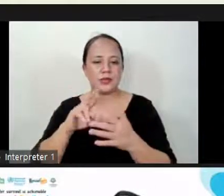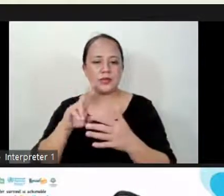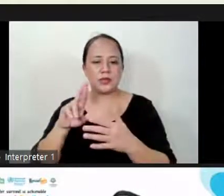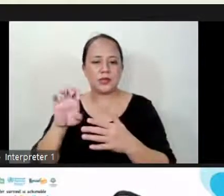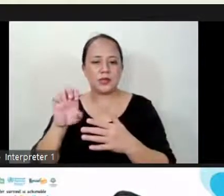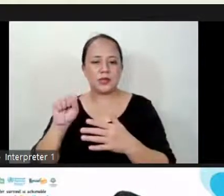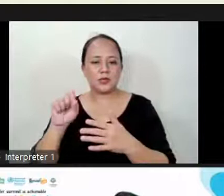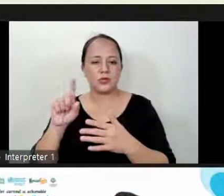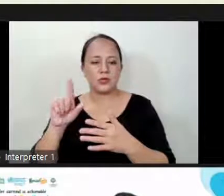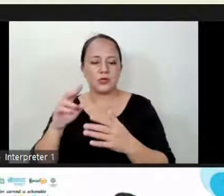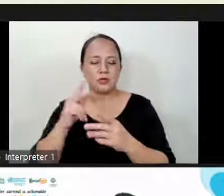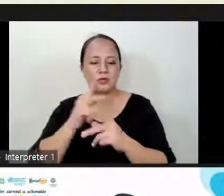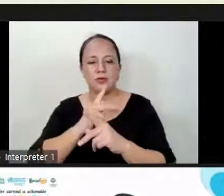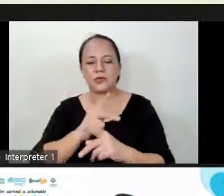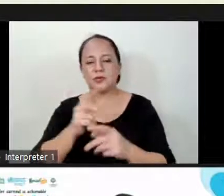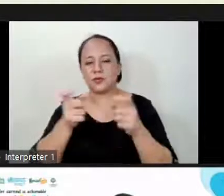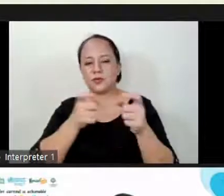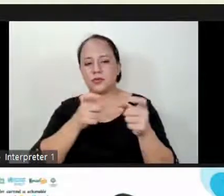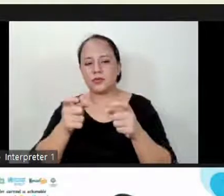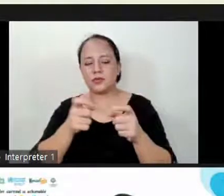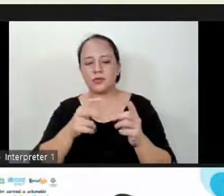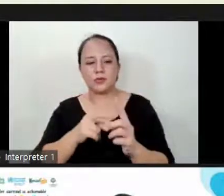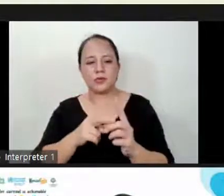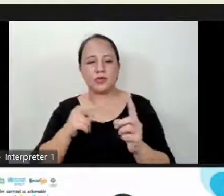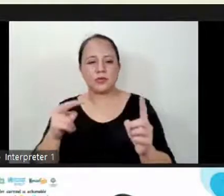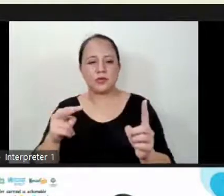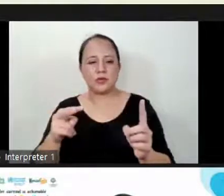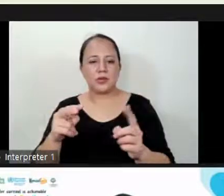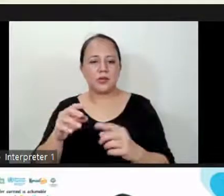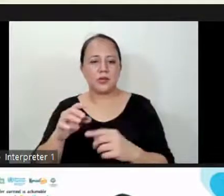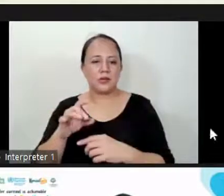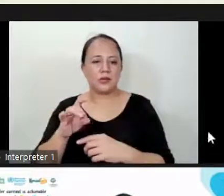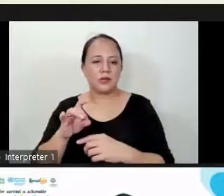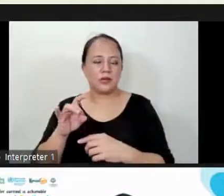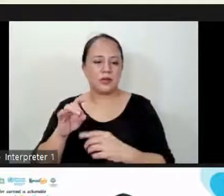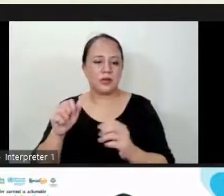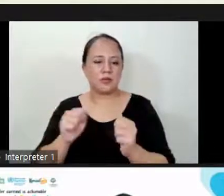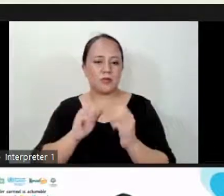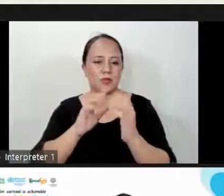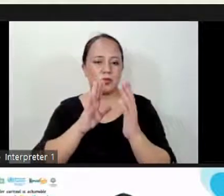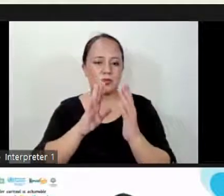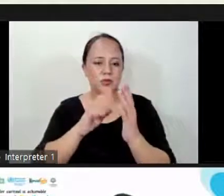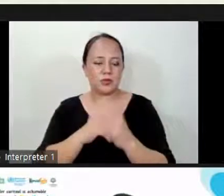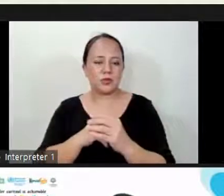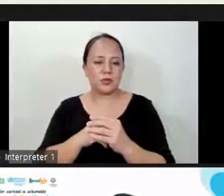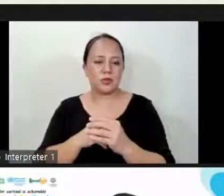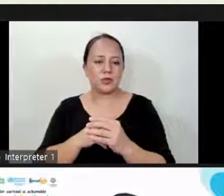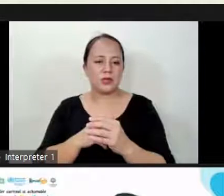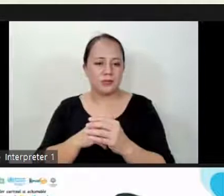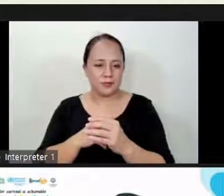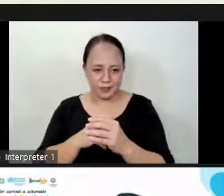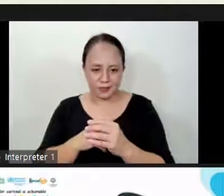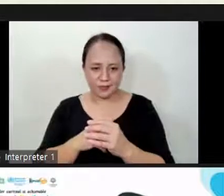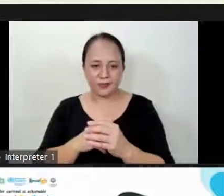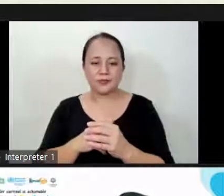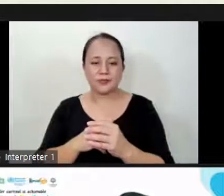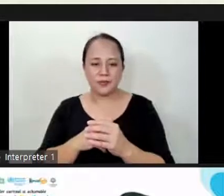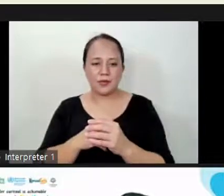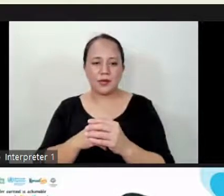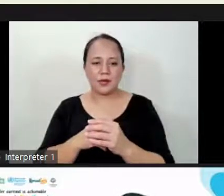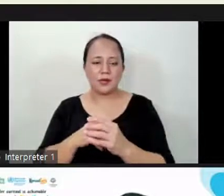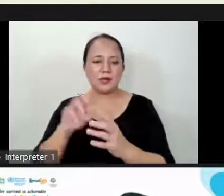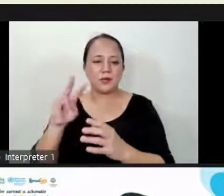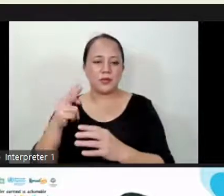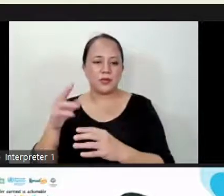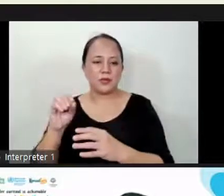Cancer Prevention and Control in the Context of an Integrated Approach, that urges governments and WHO